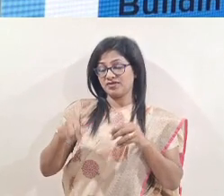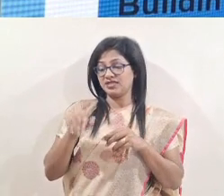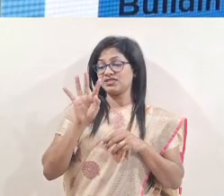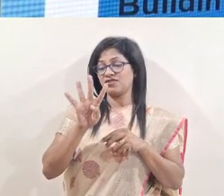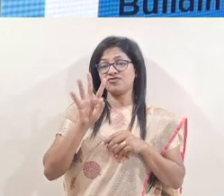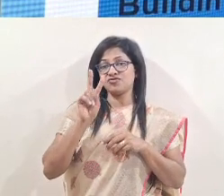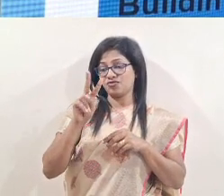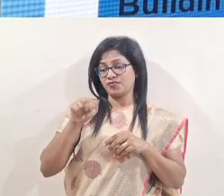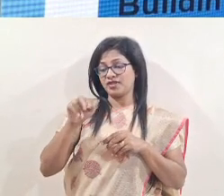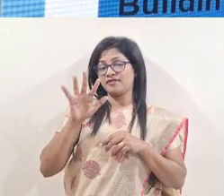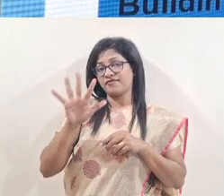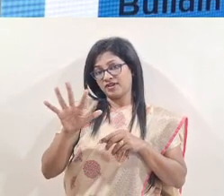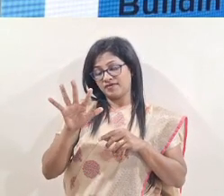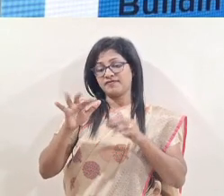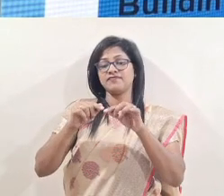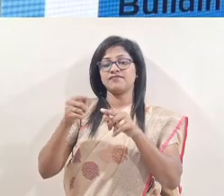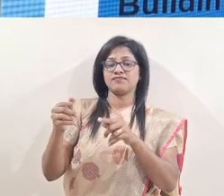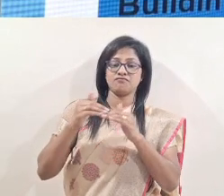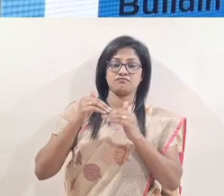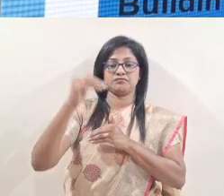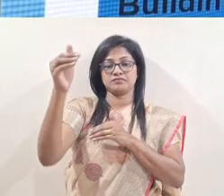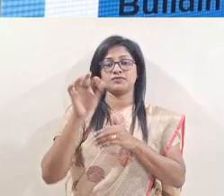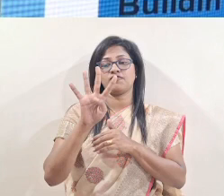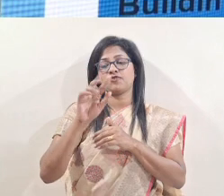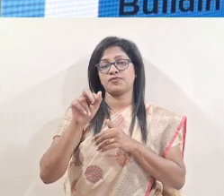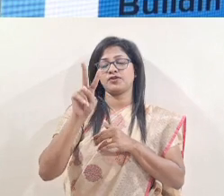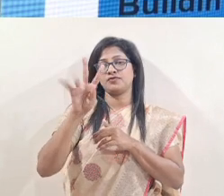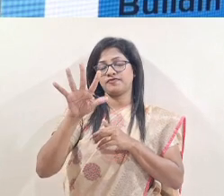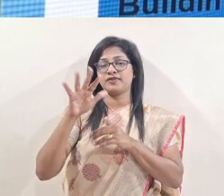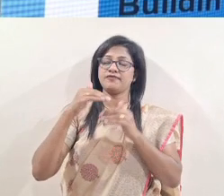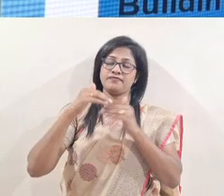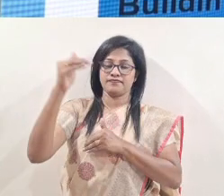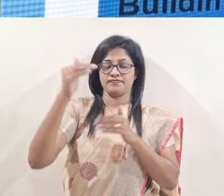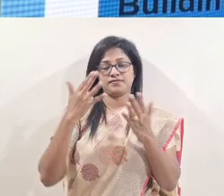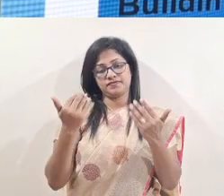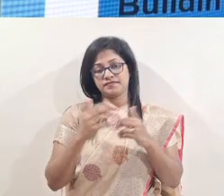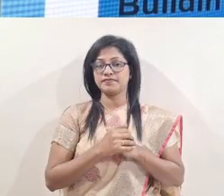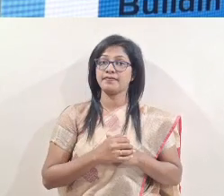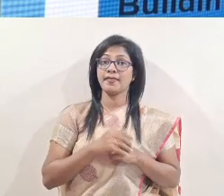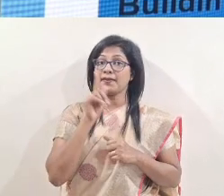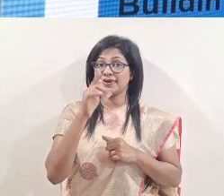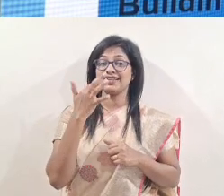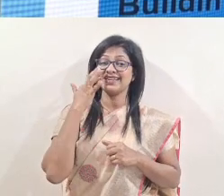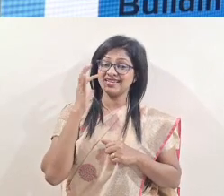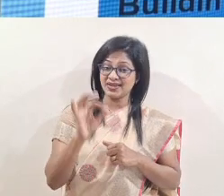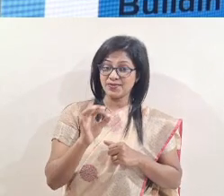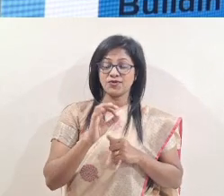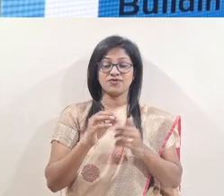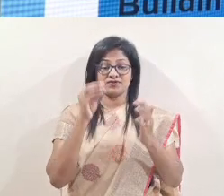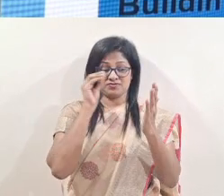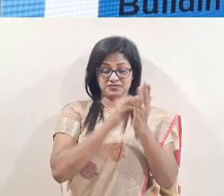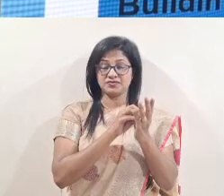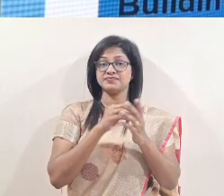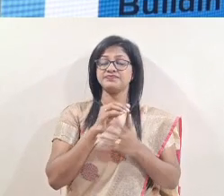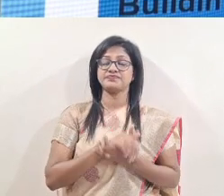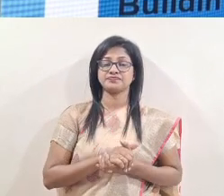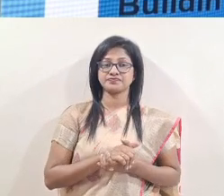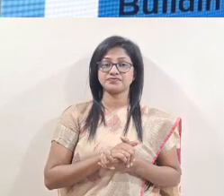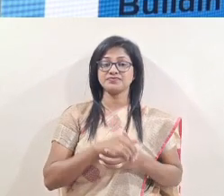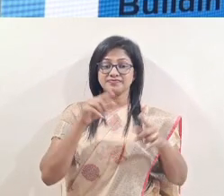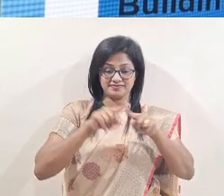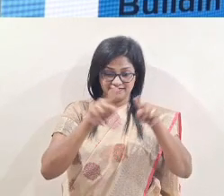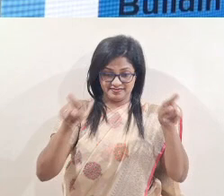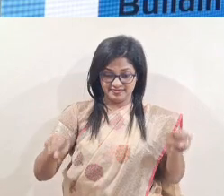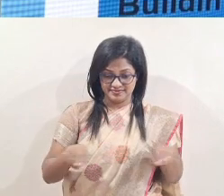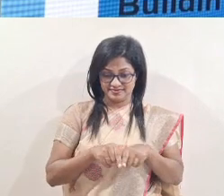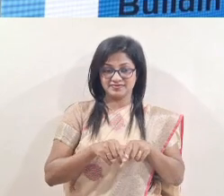till 4.25 to 5. But it is also important to note that all the land use mix